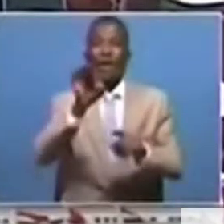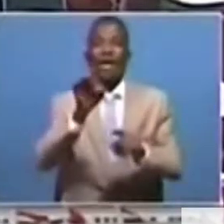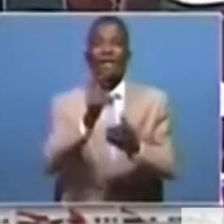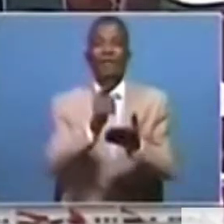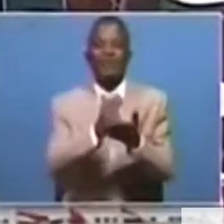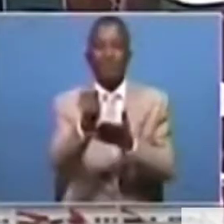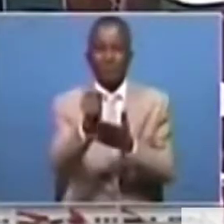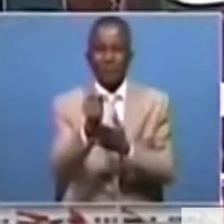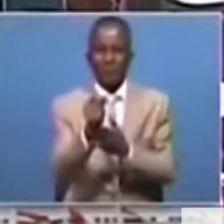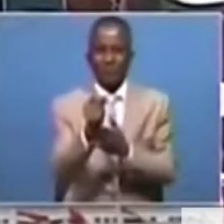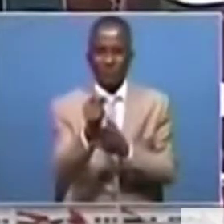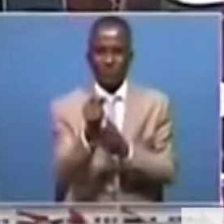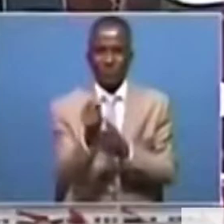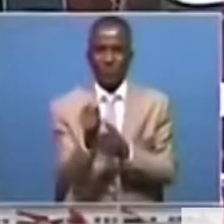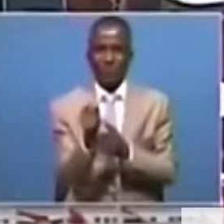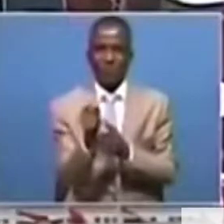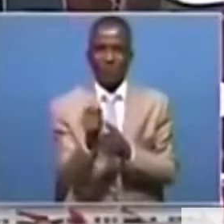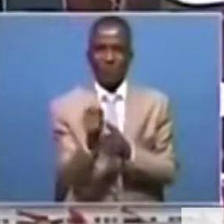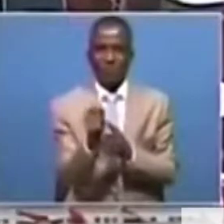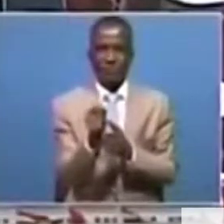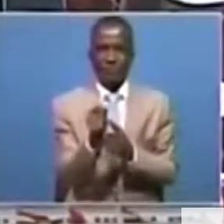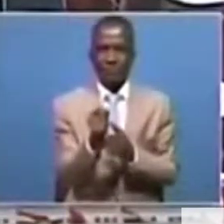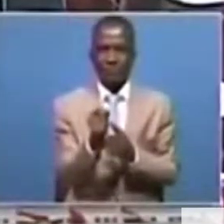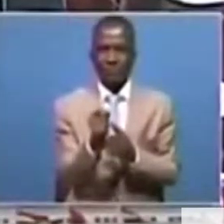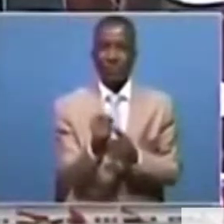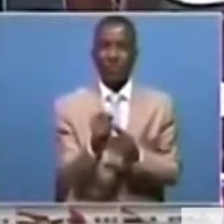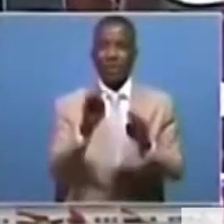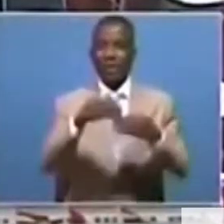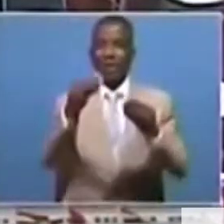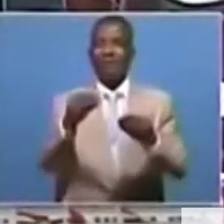light or strengthen his case or give him